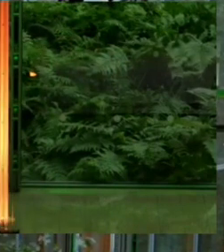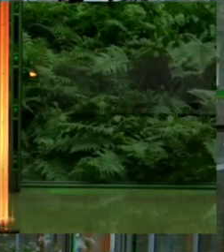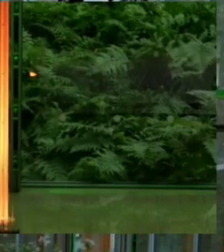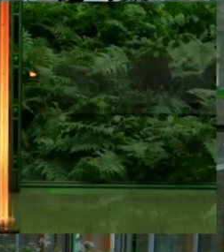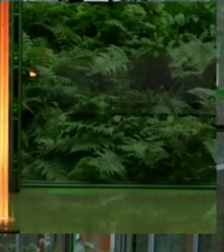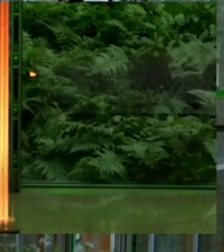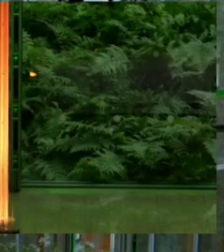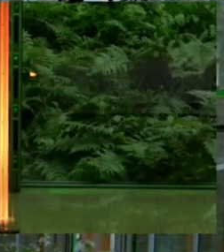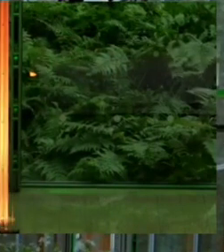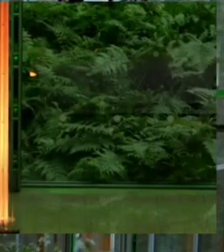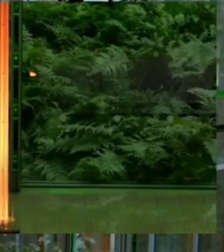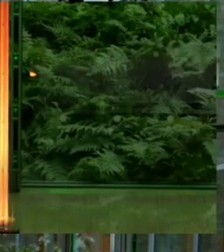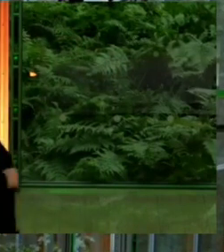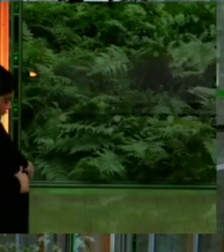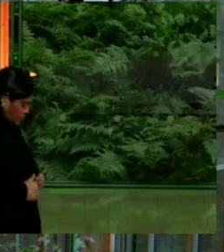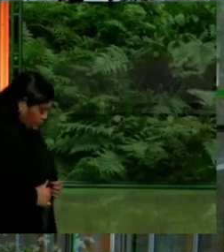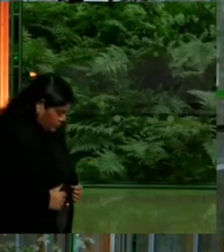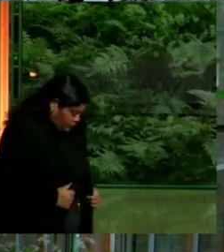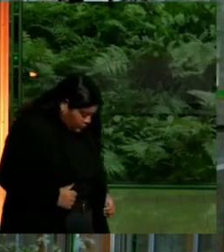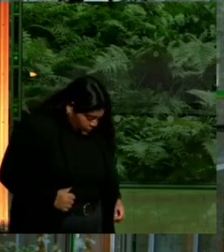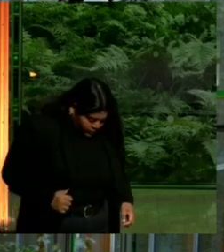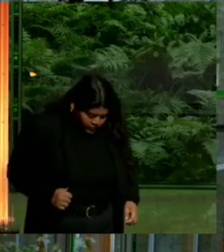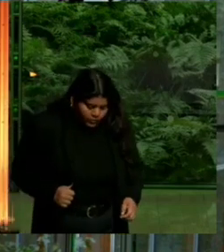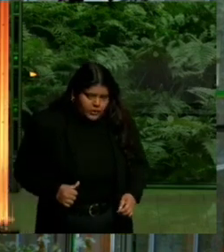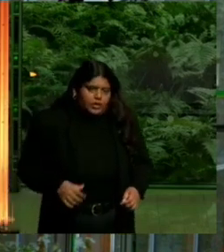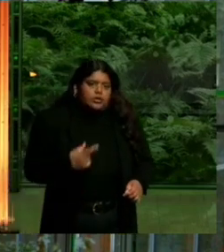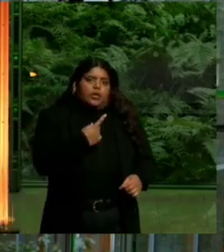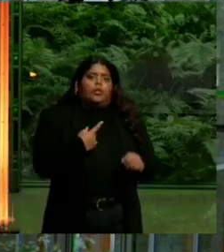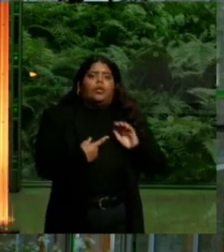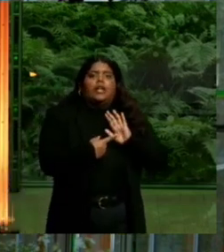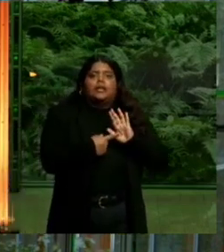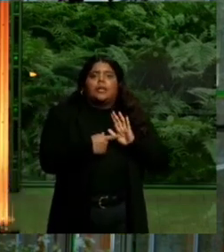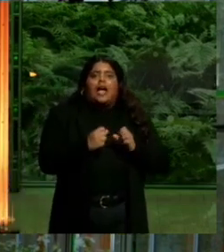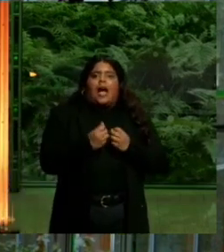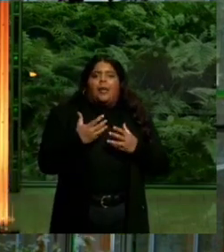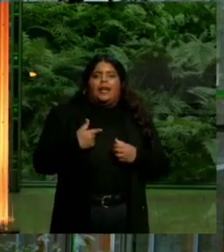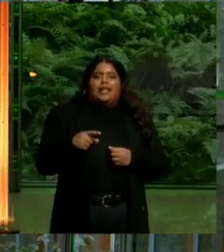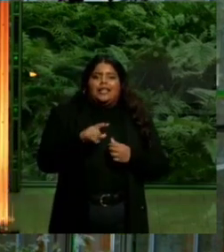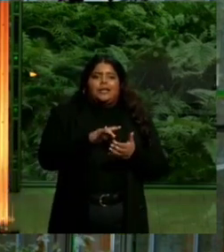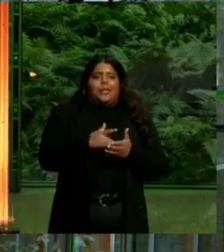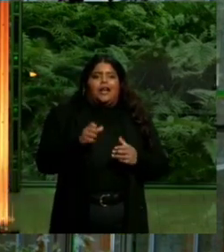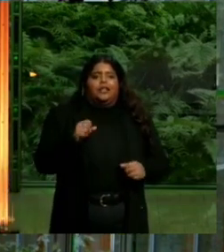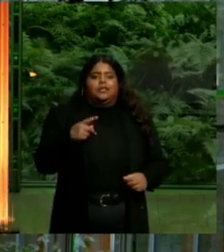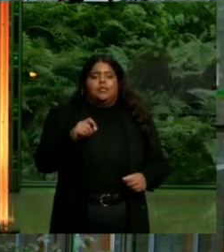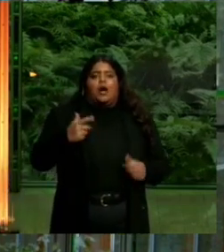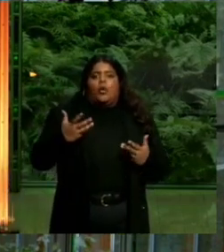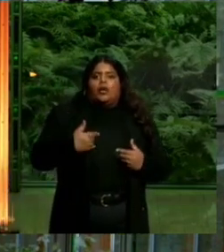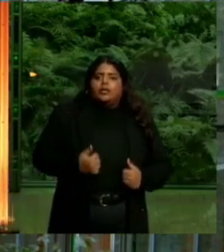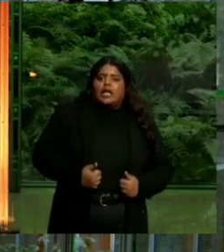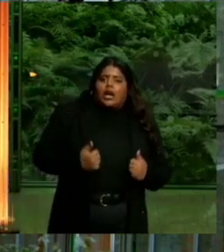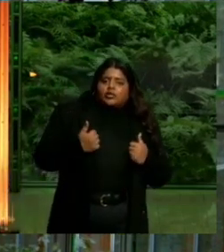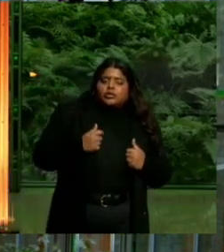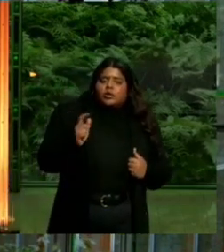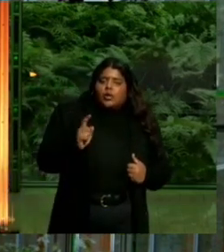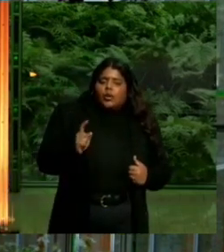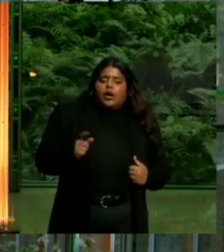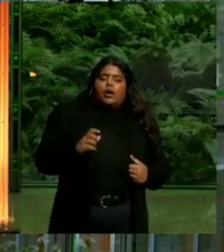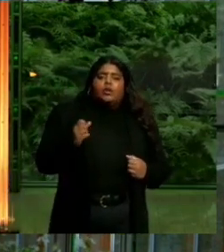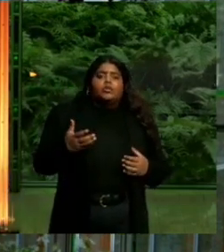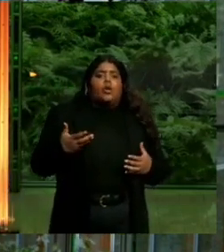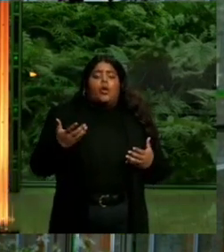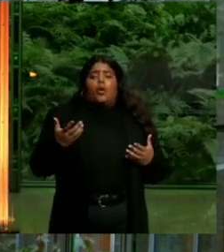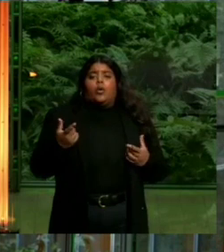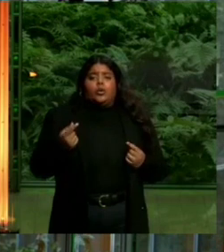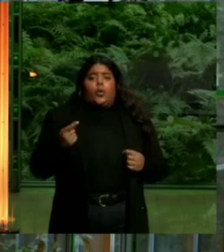like medical spas that I needed to figure out how many locations do these medical spas have, what are their addresses. So all I give